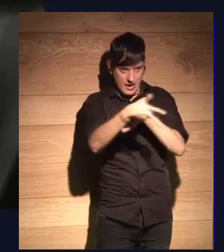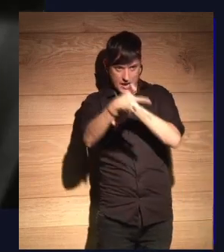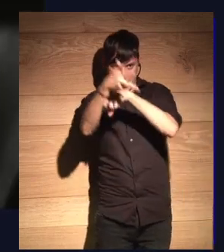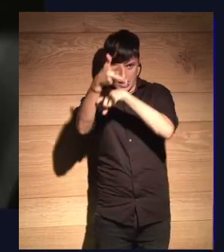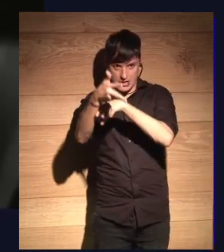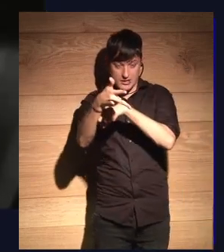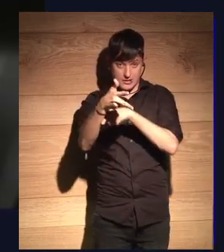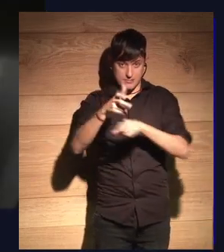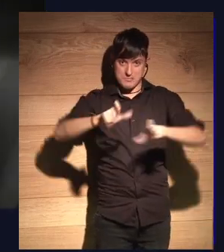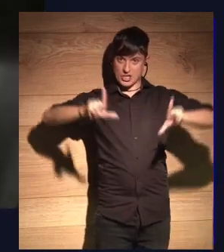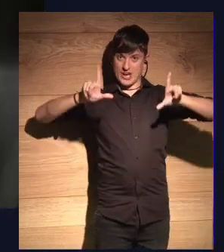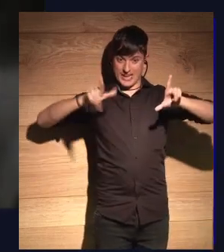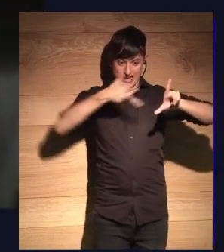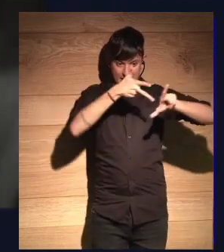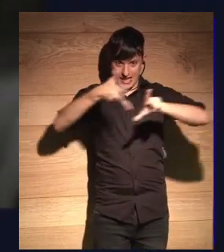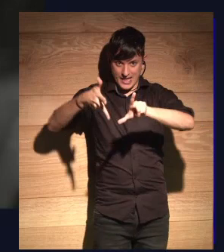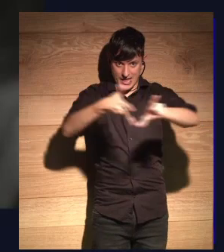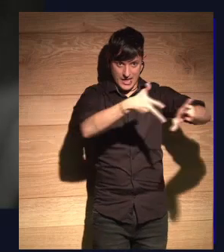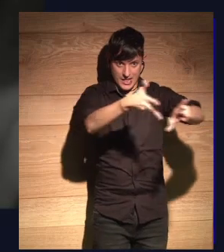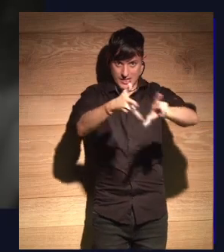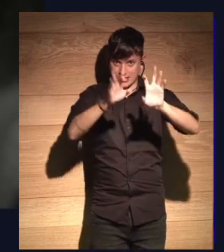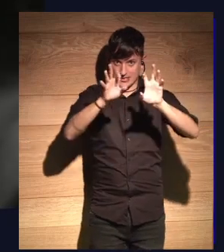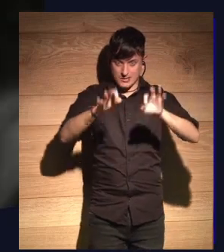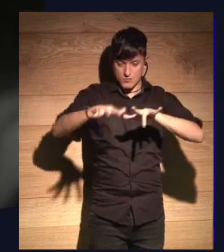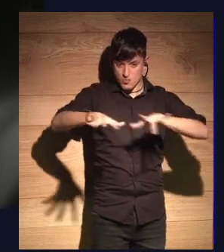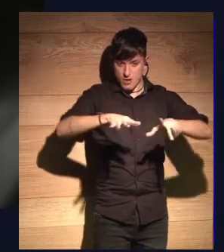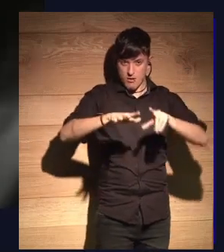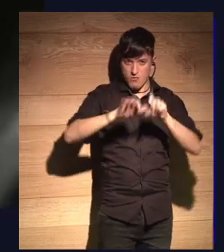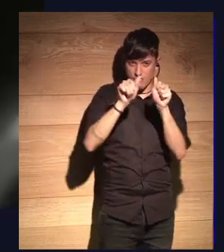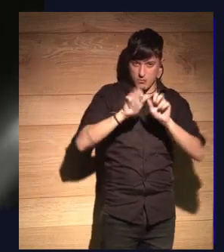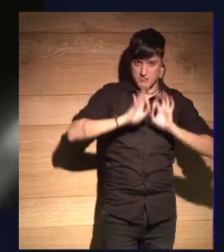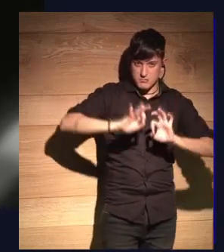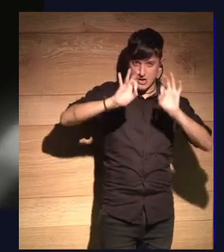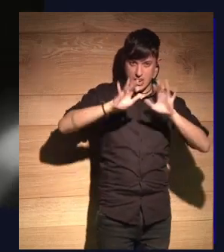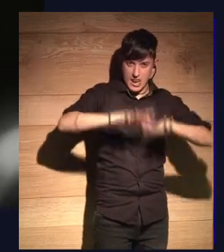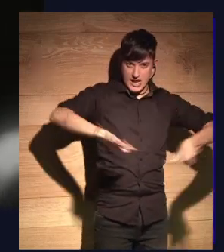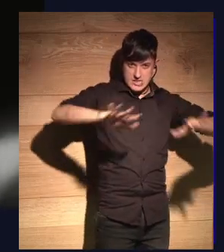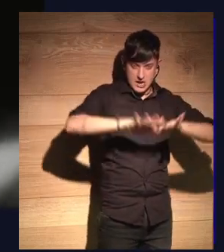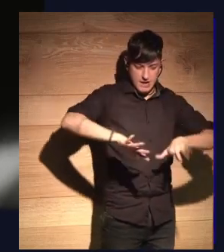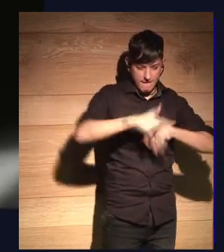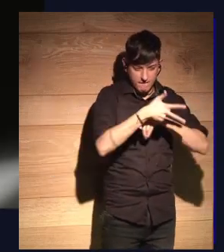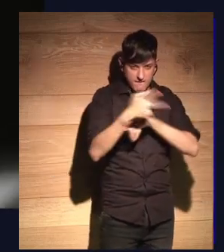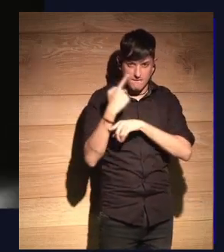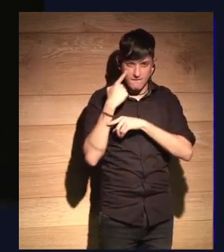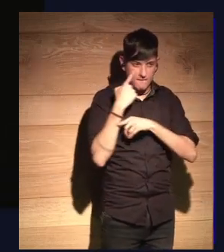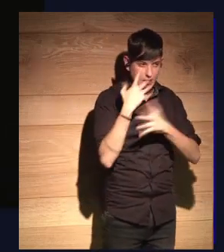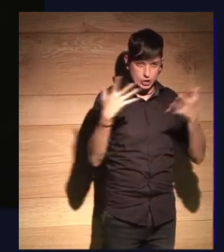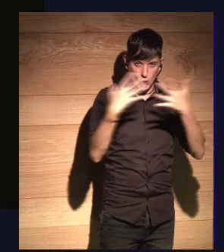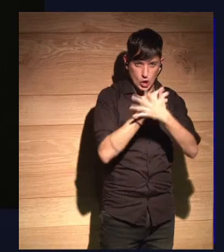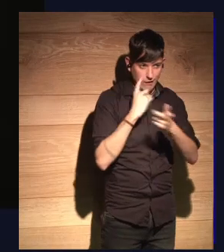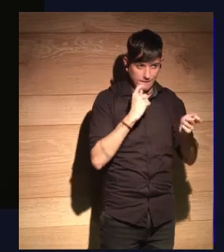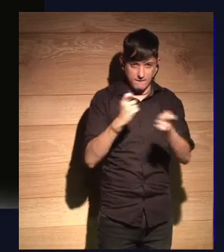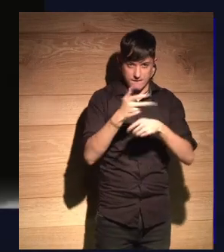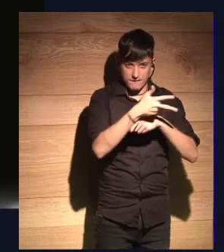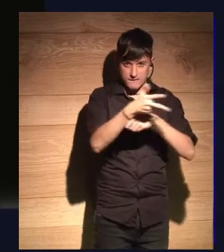It moves in a very particular, slow, all-observing way around this main character. it utilizes